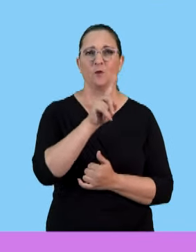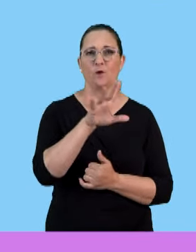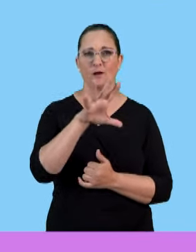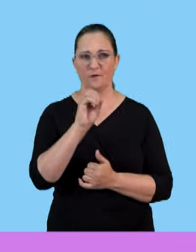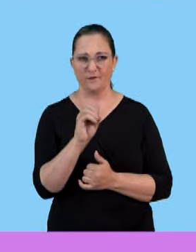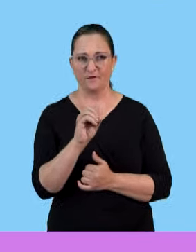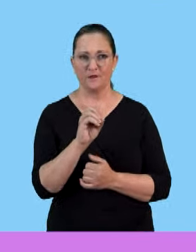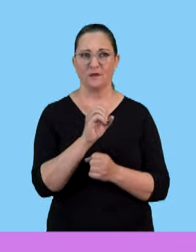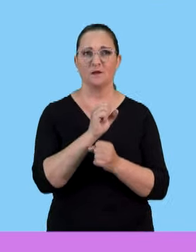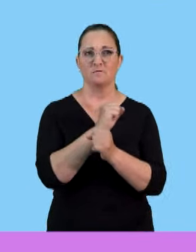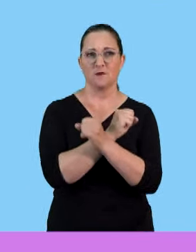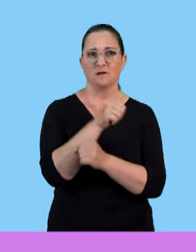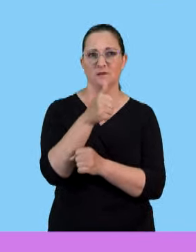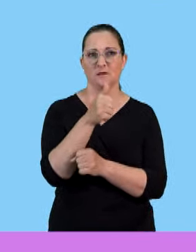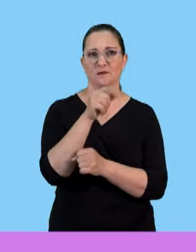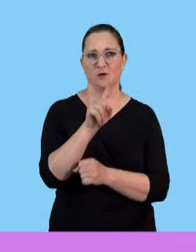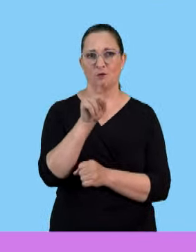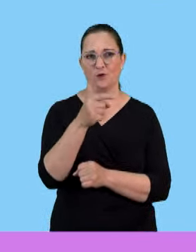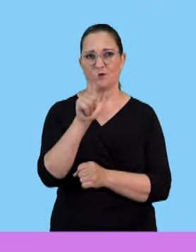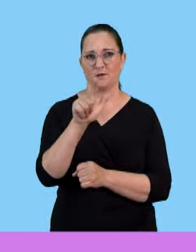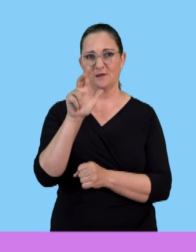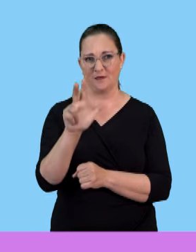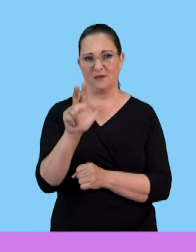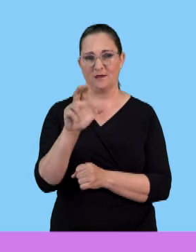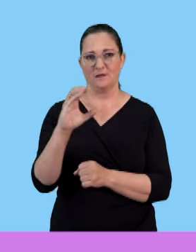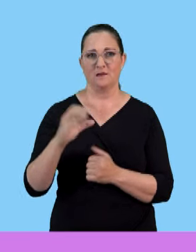have said 150 multiplied by